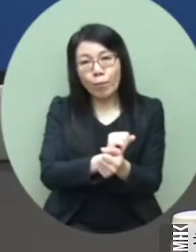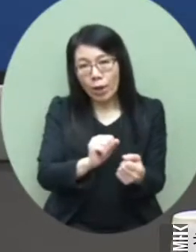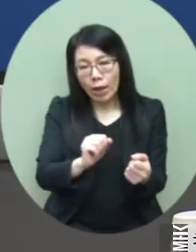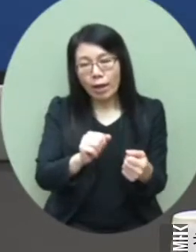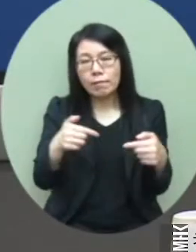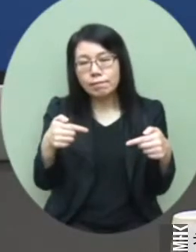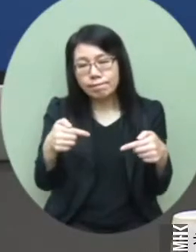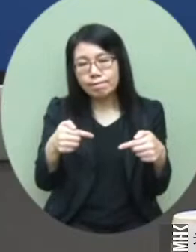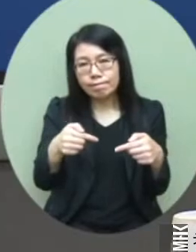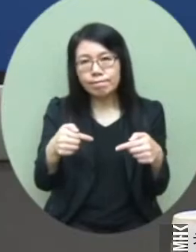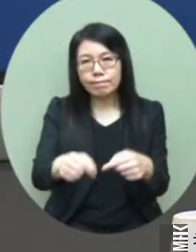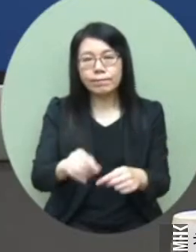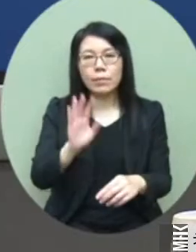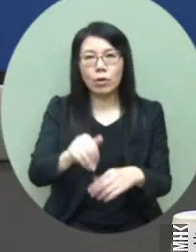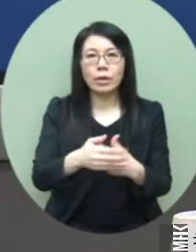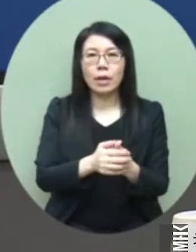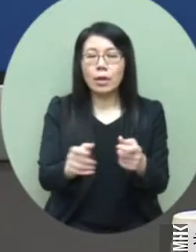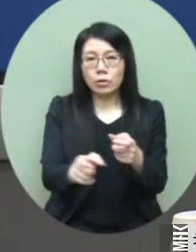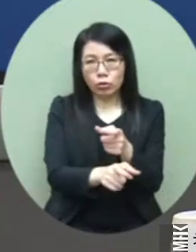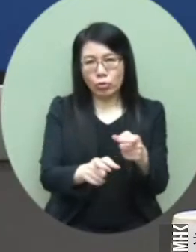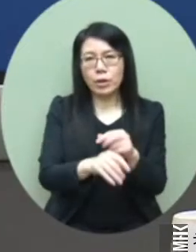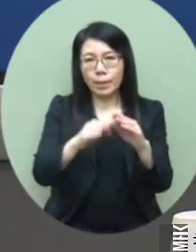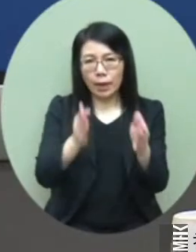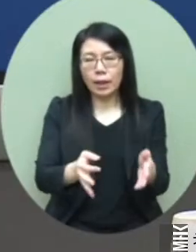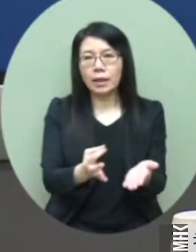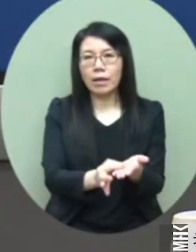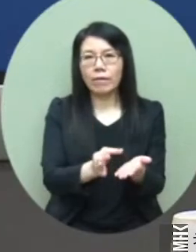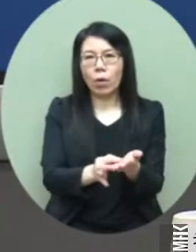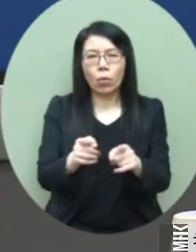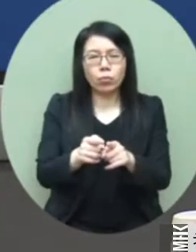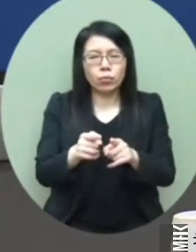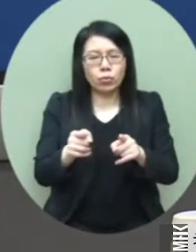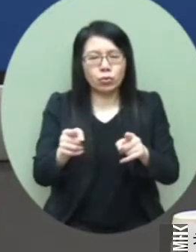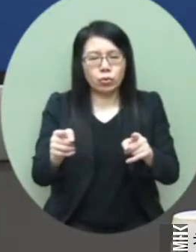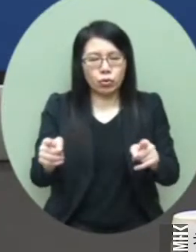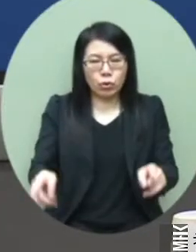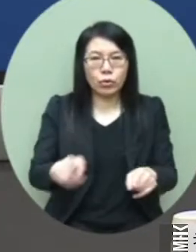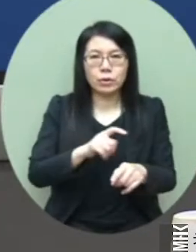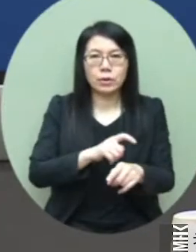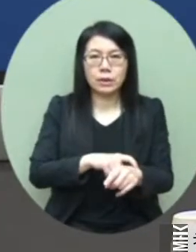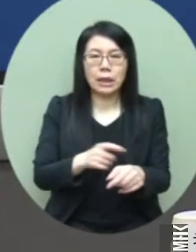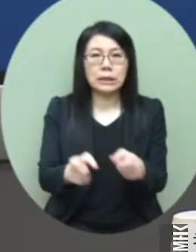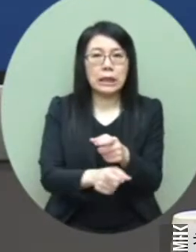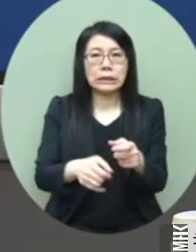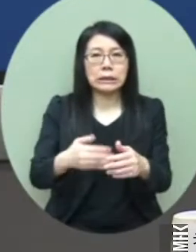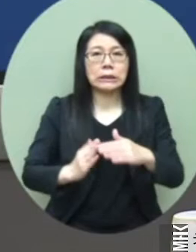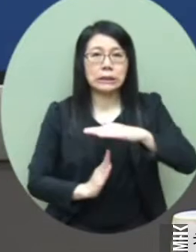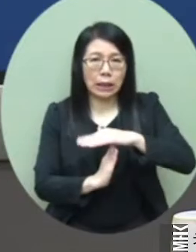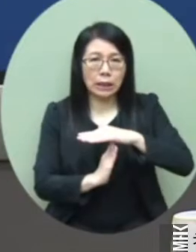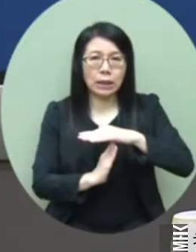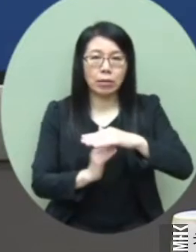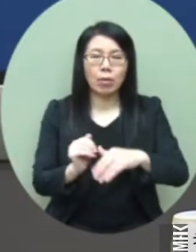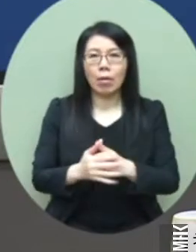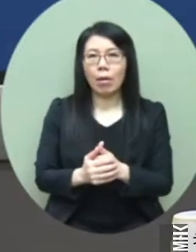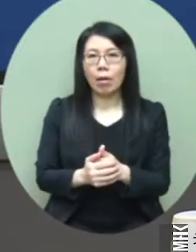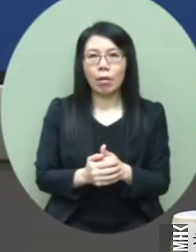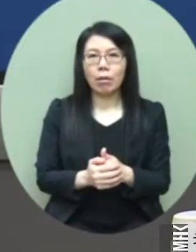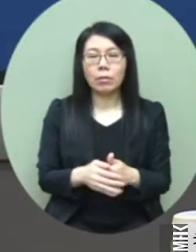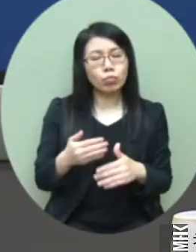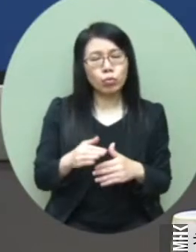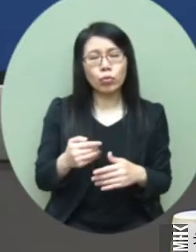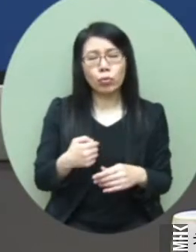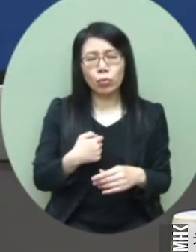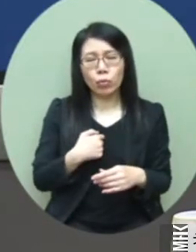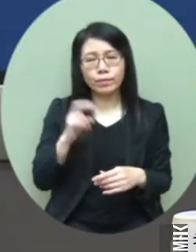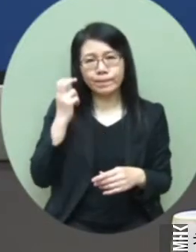which have not had a chance to do business for a very long period of time. So this is what I repeatedly said